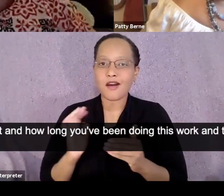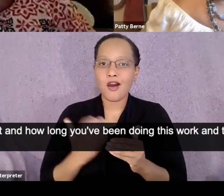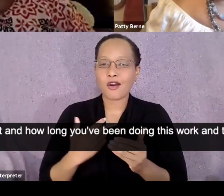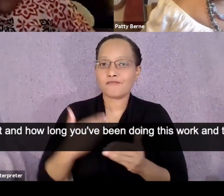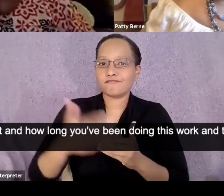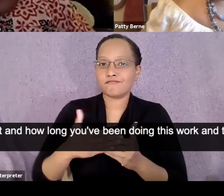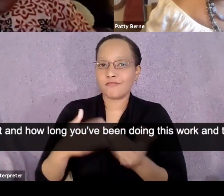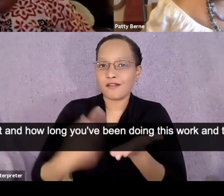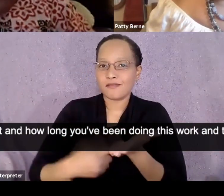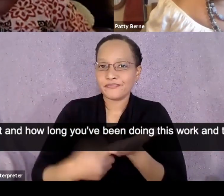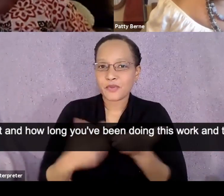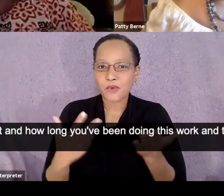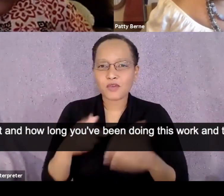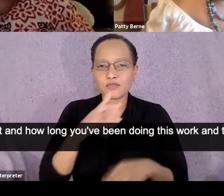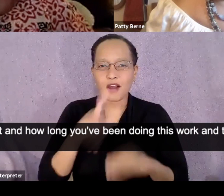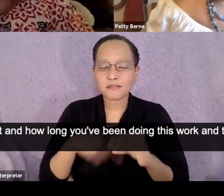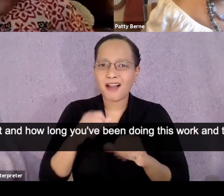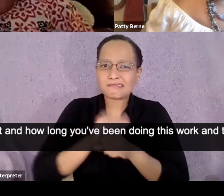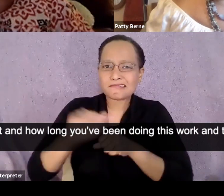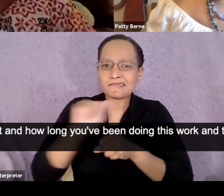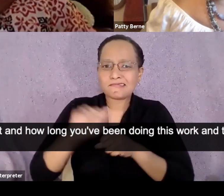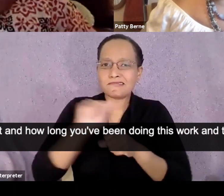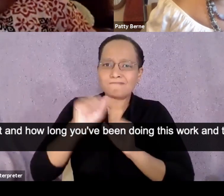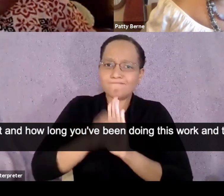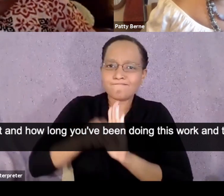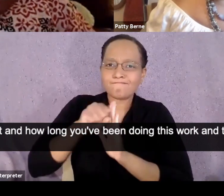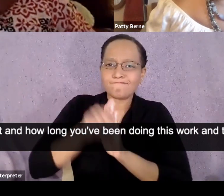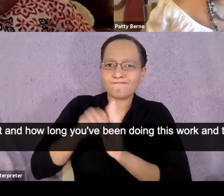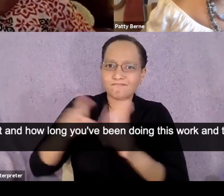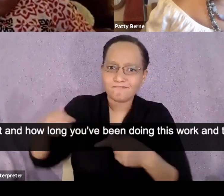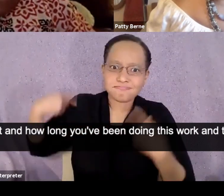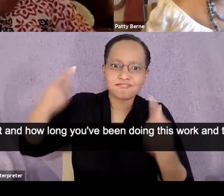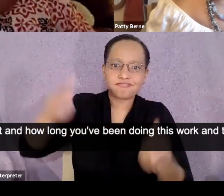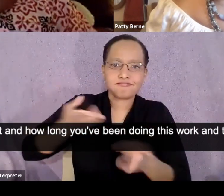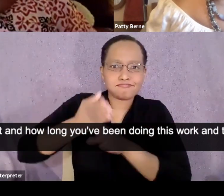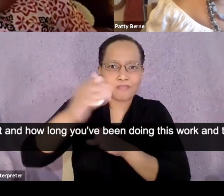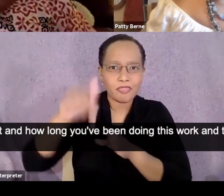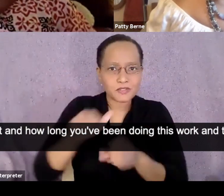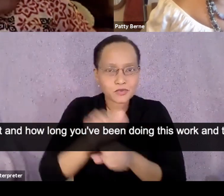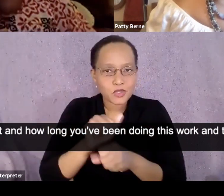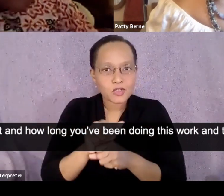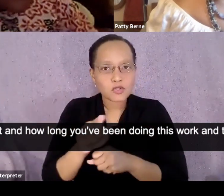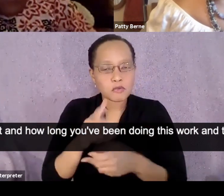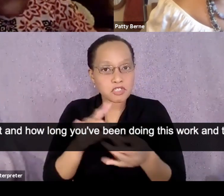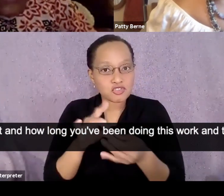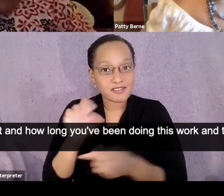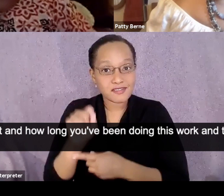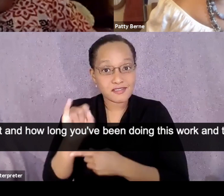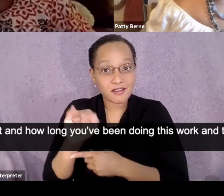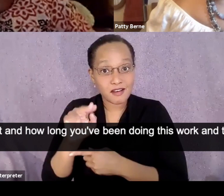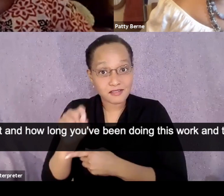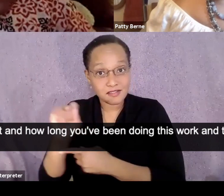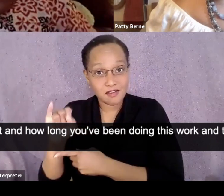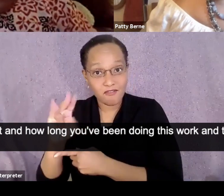just grinding it out and how long you've been doing this work, and talking about sins. And we were talking